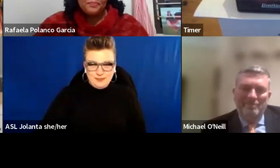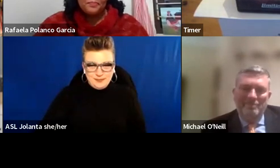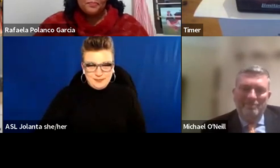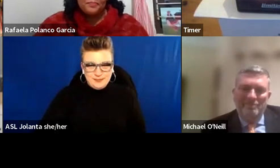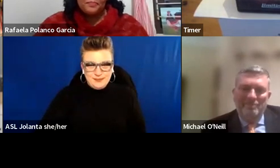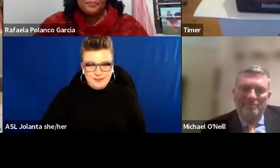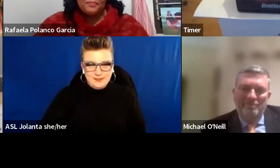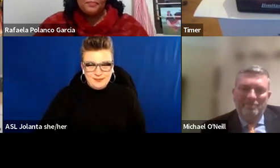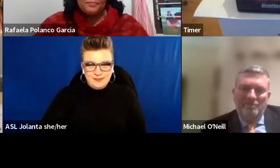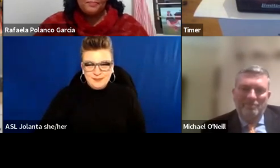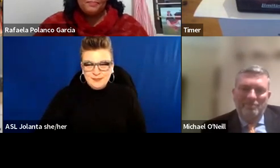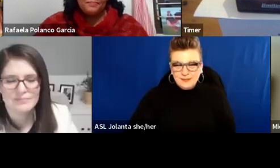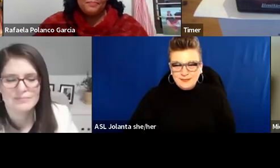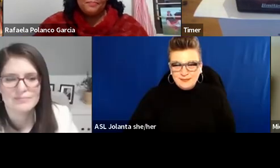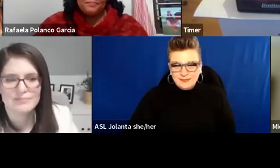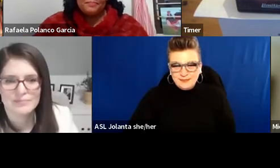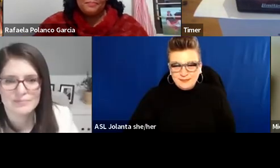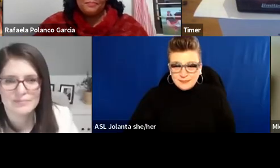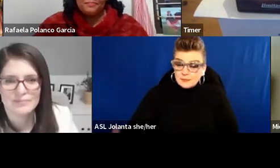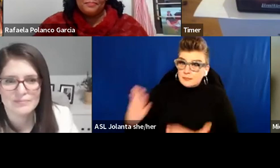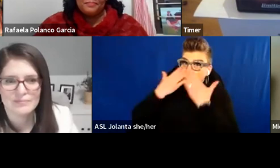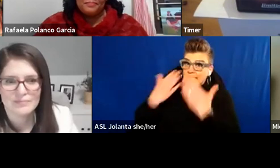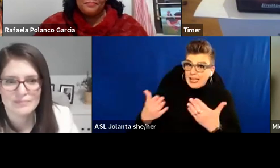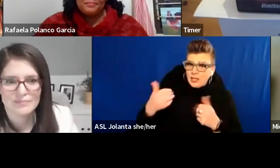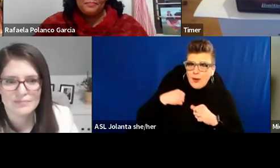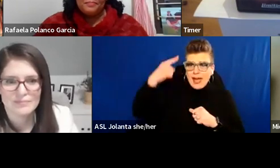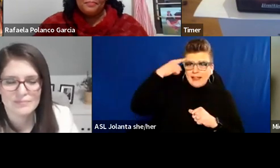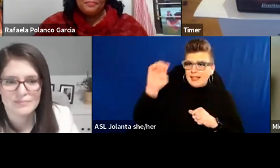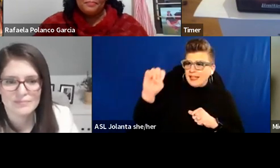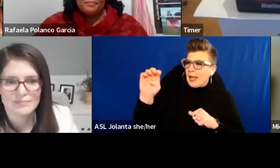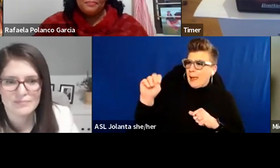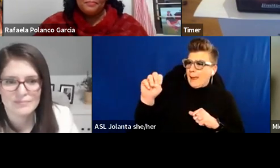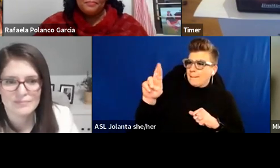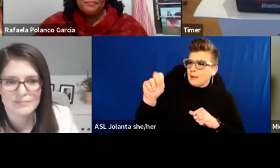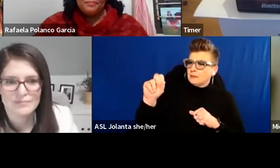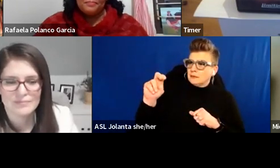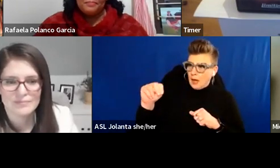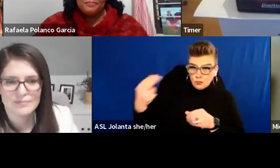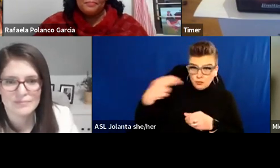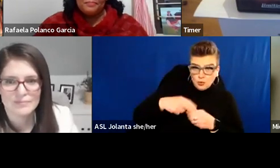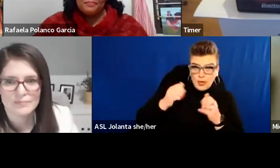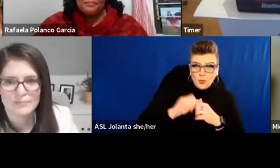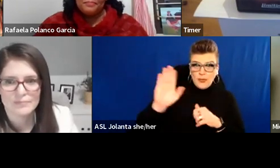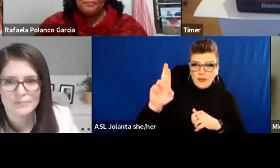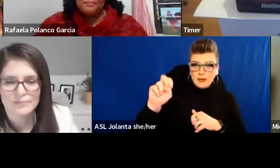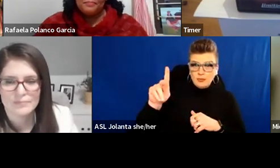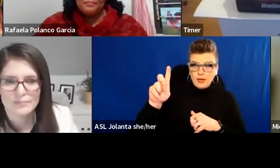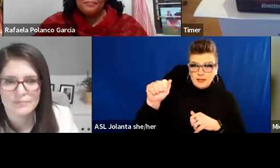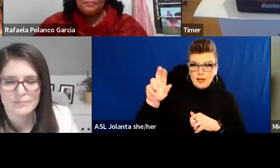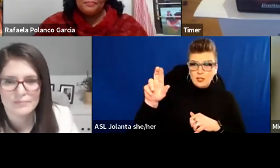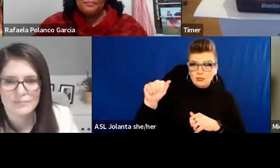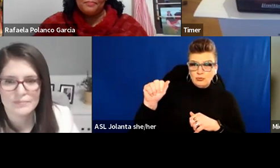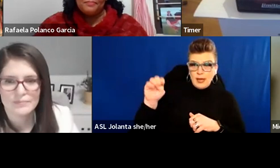thank you jamai um i think that emerson might be signed in with brenda ramsey can we try